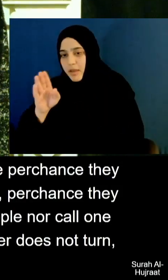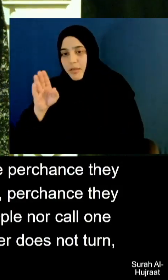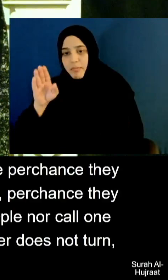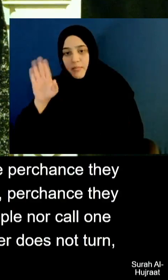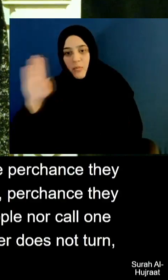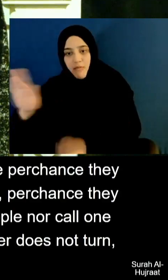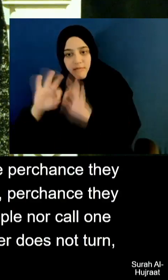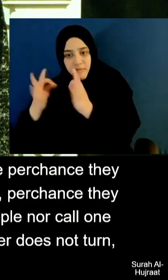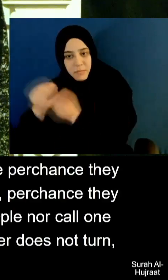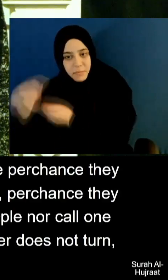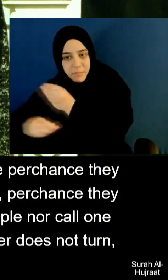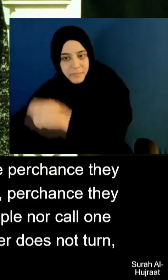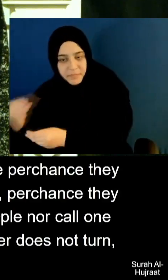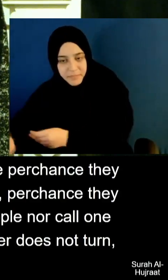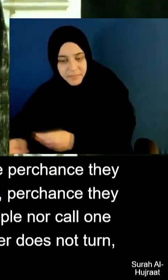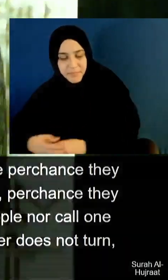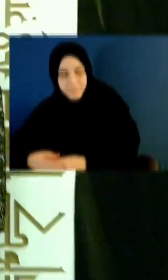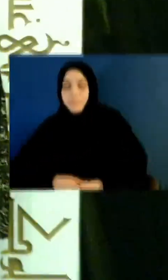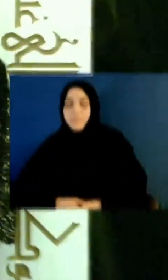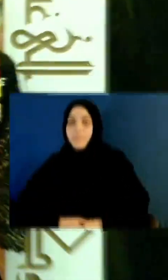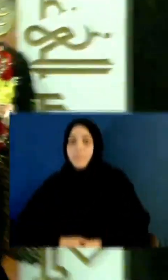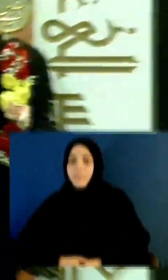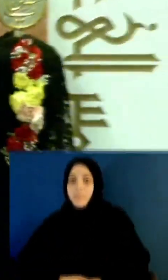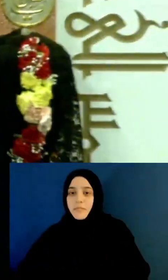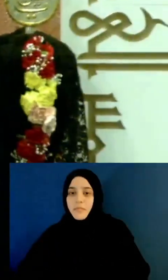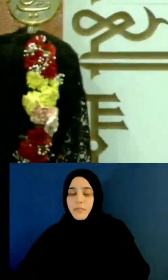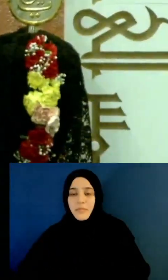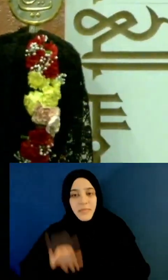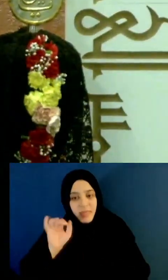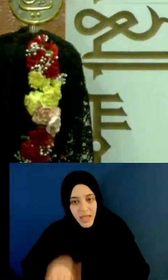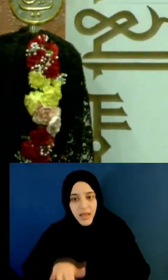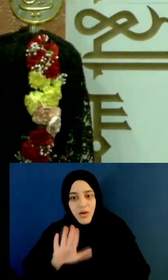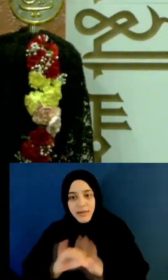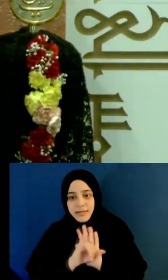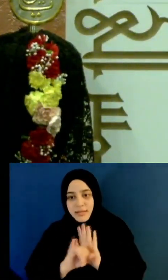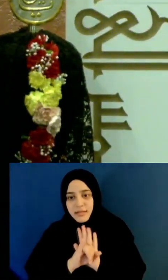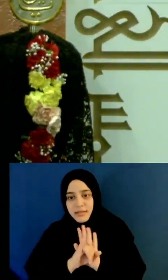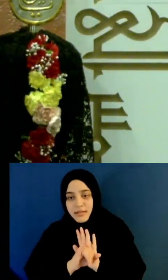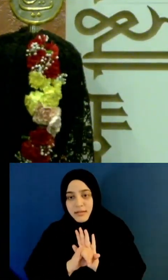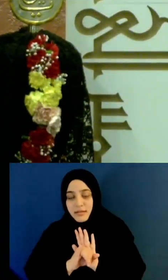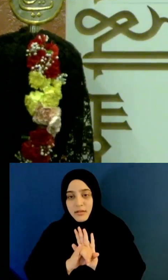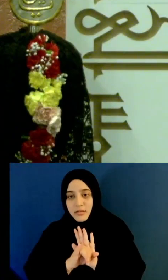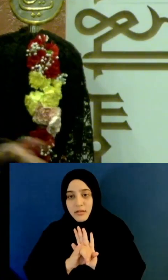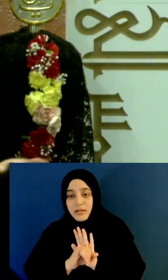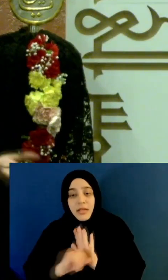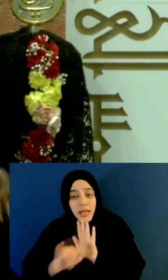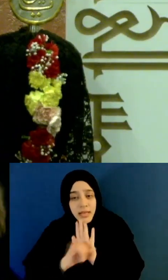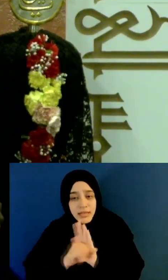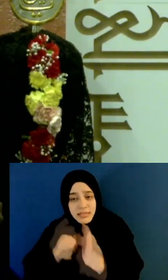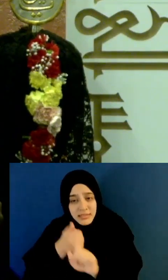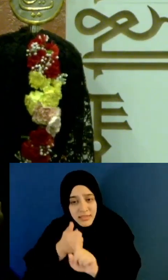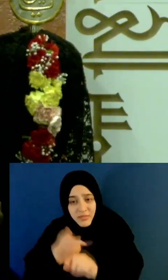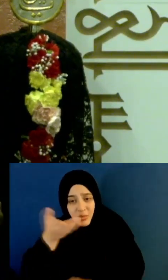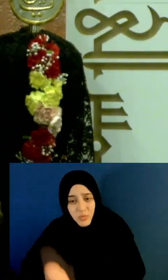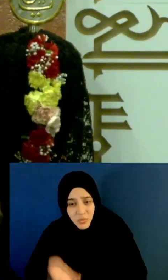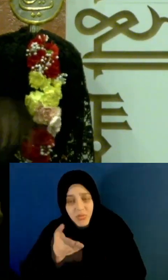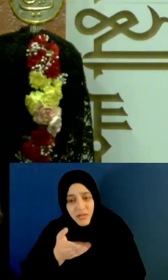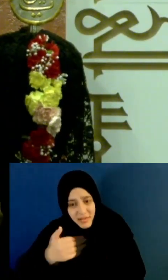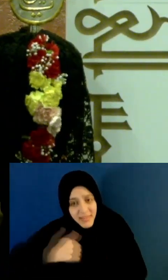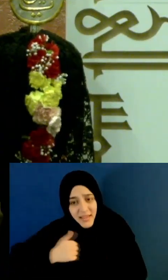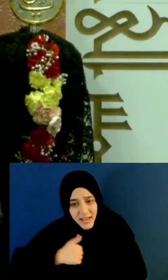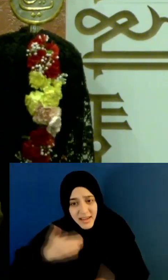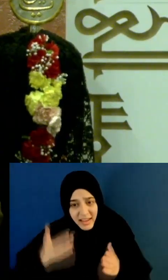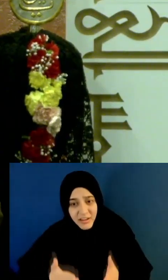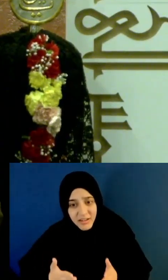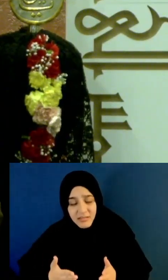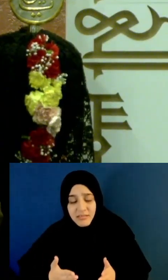That's what Jesus' identity. At the same time, Islam says, identify that you are a Canadian and be proud of that